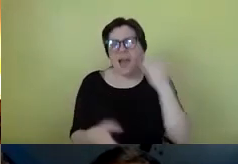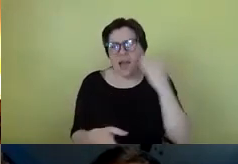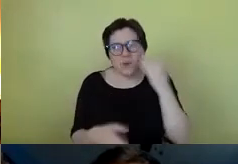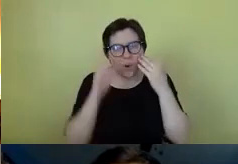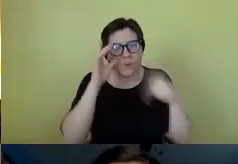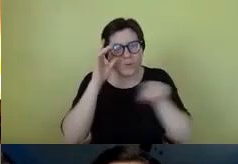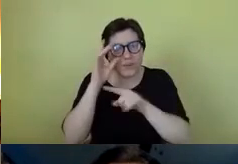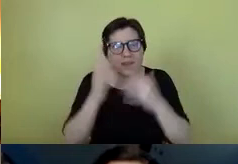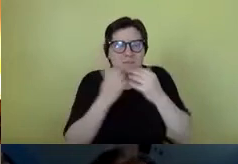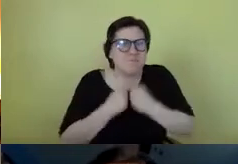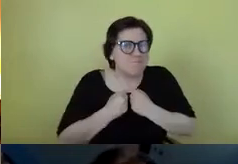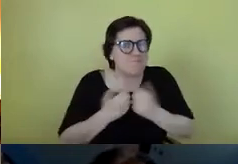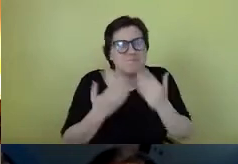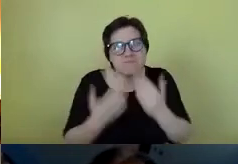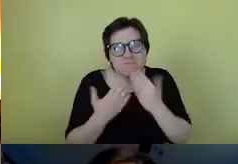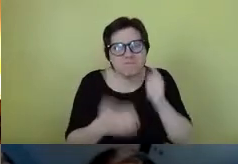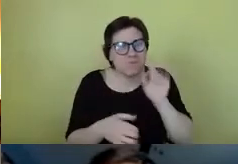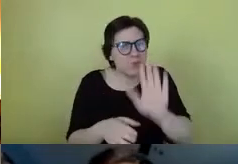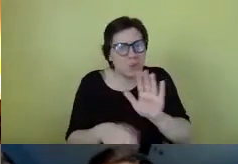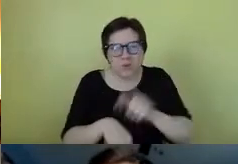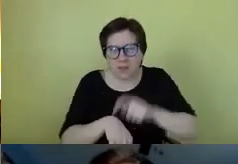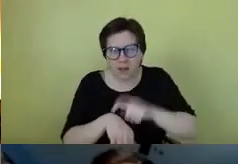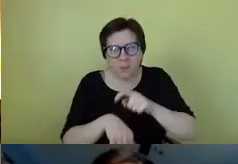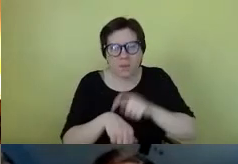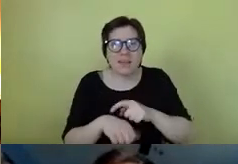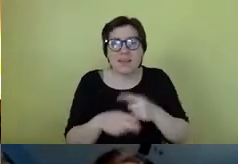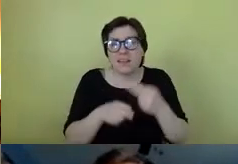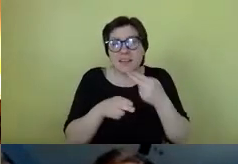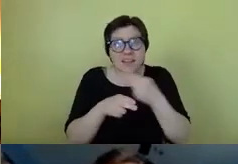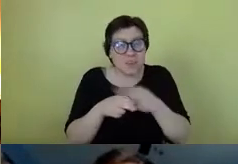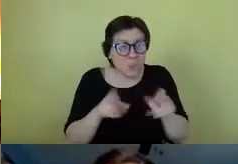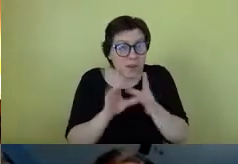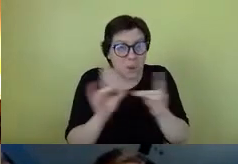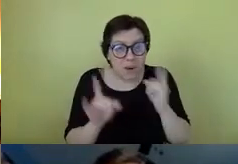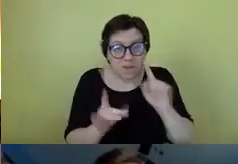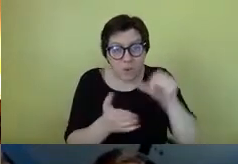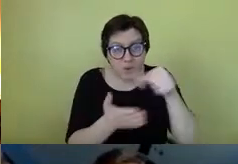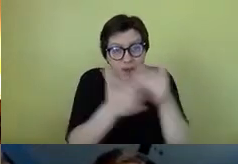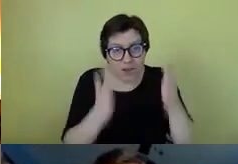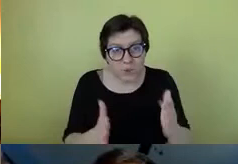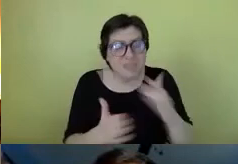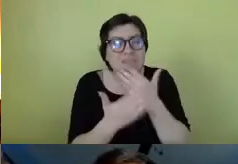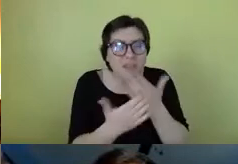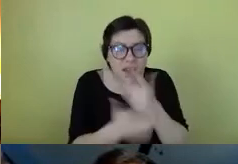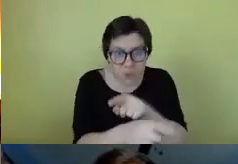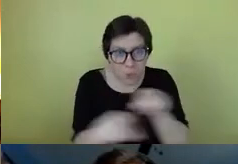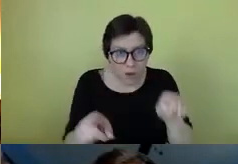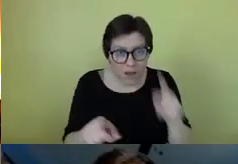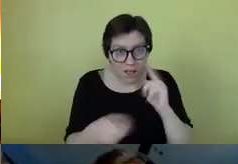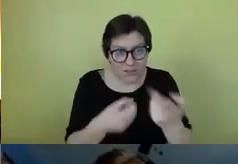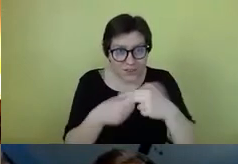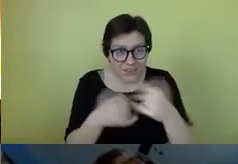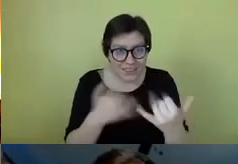very, very grateful for your time. Just a quick word for our graduates. Thank you all for being here this evening. Before